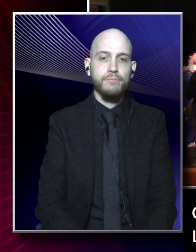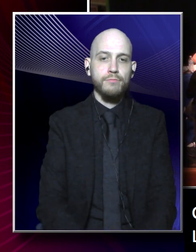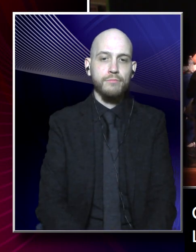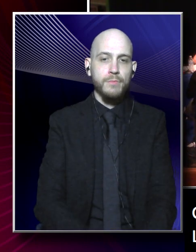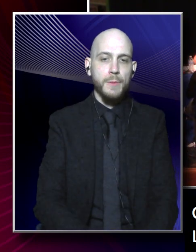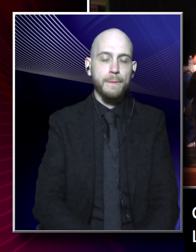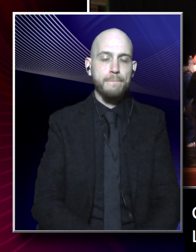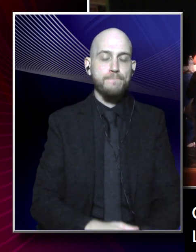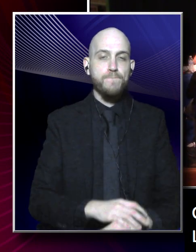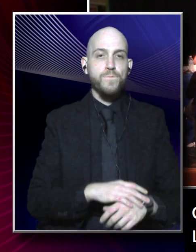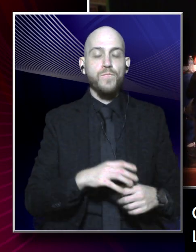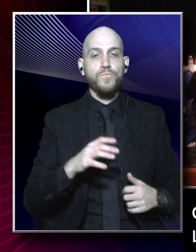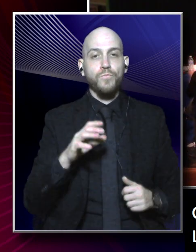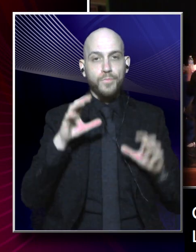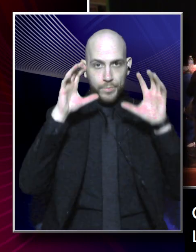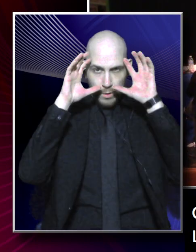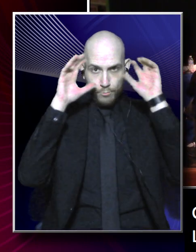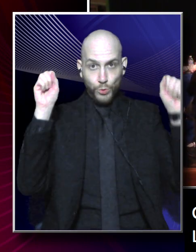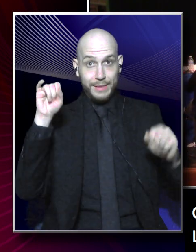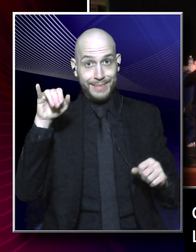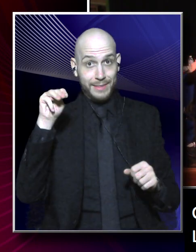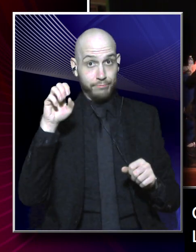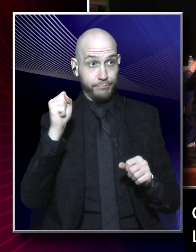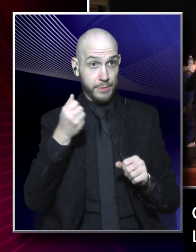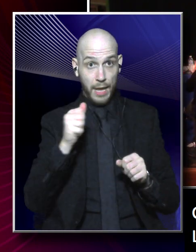Any questions or comments?